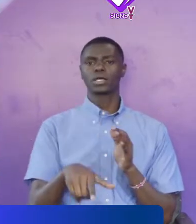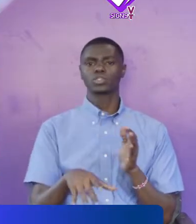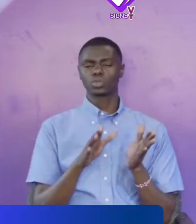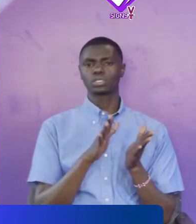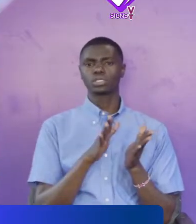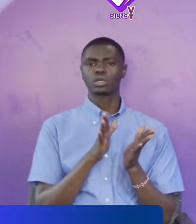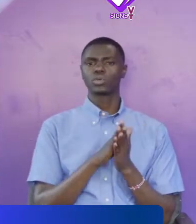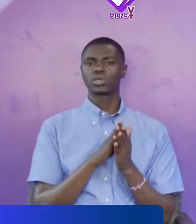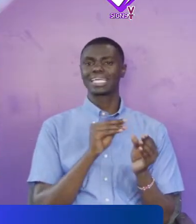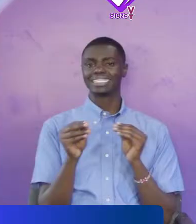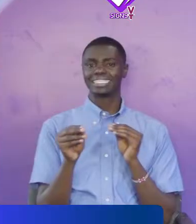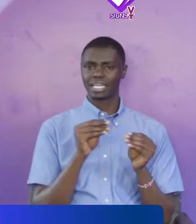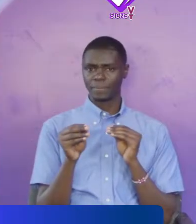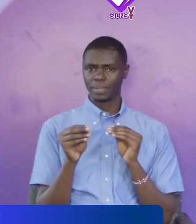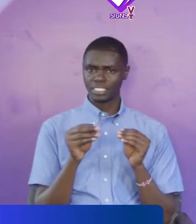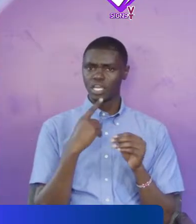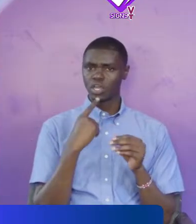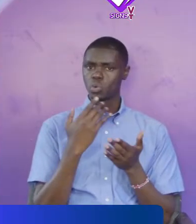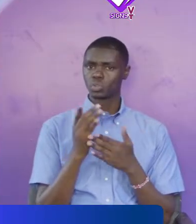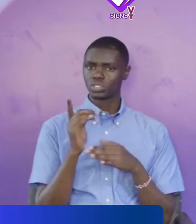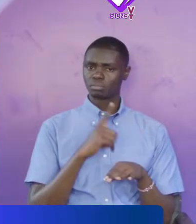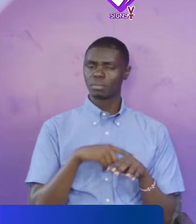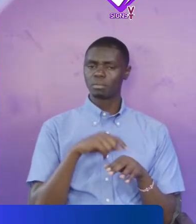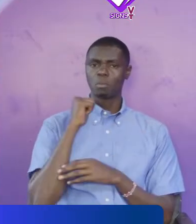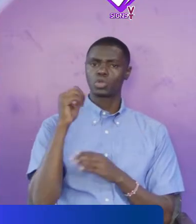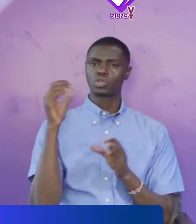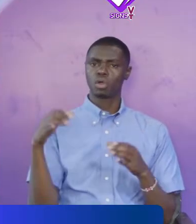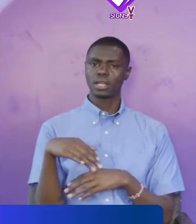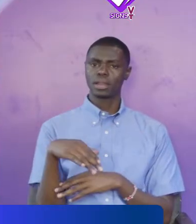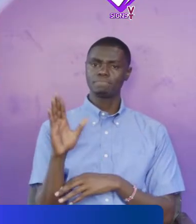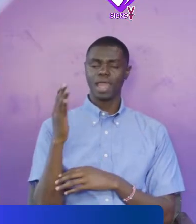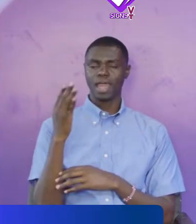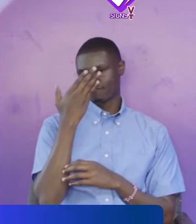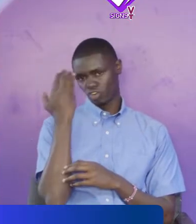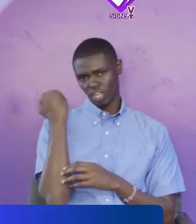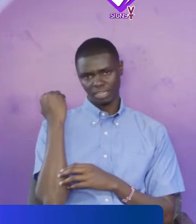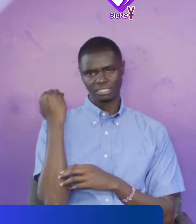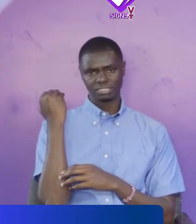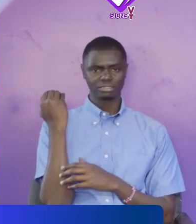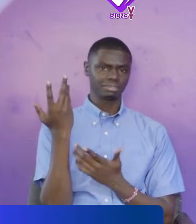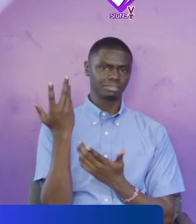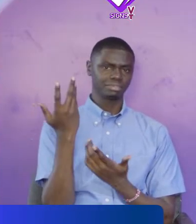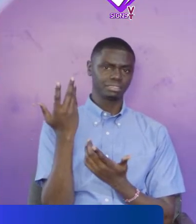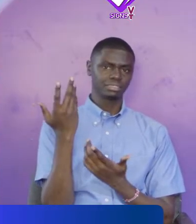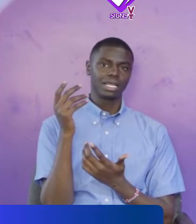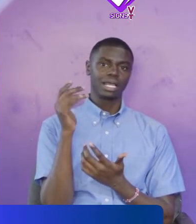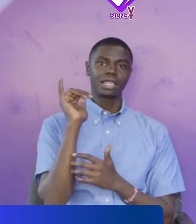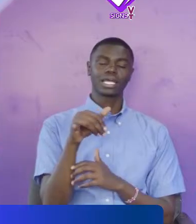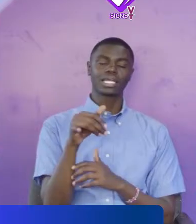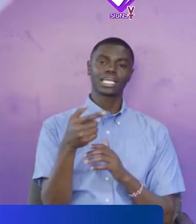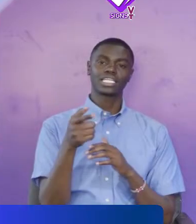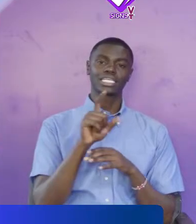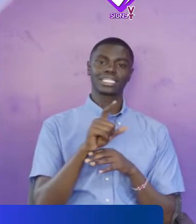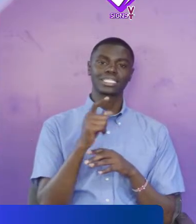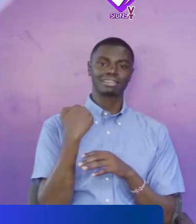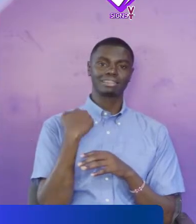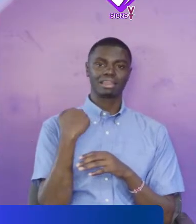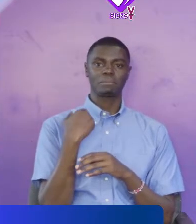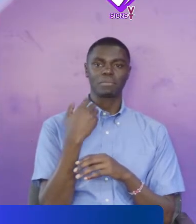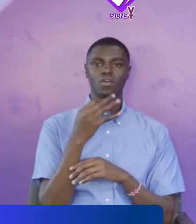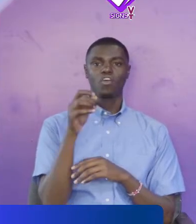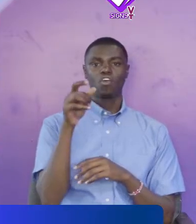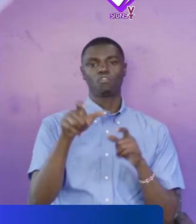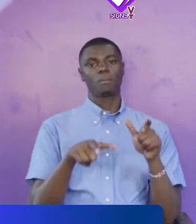special interest who sometimes their political parties forget them? Probably that will also increase the numbers of